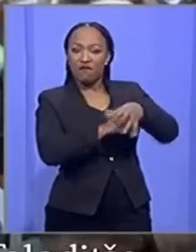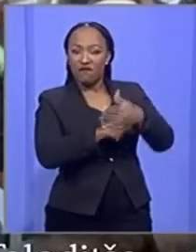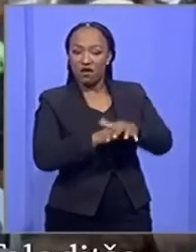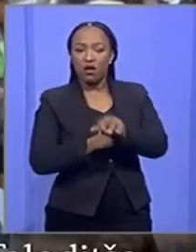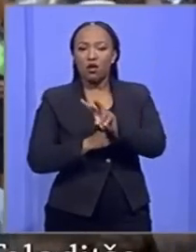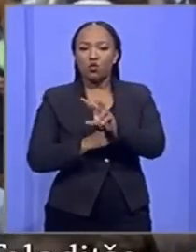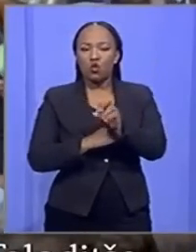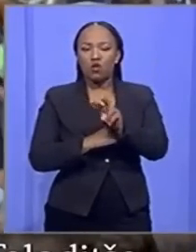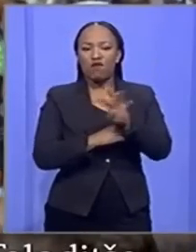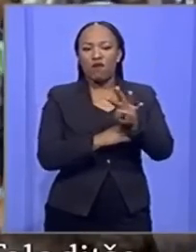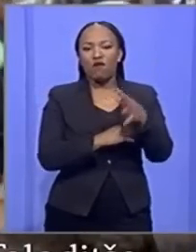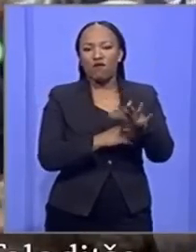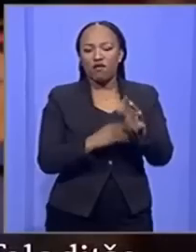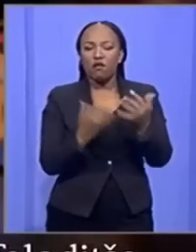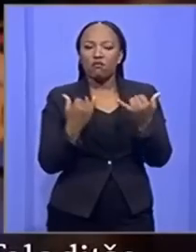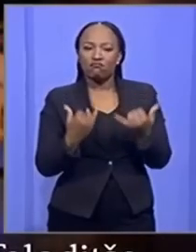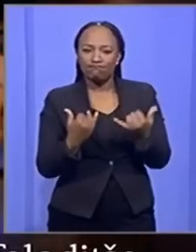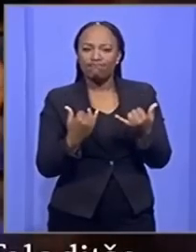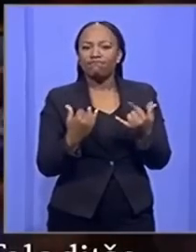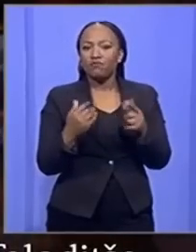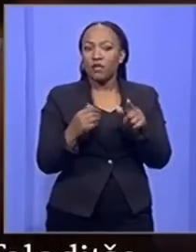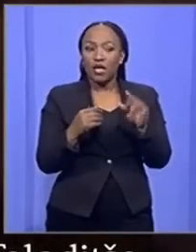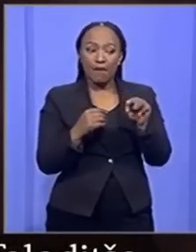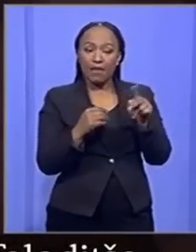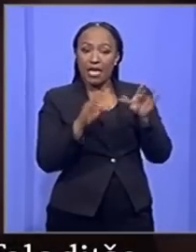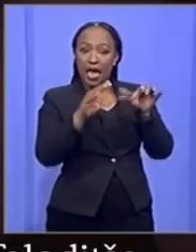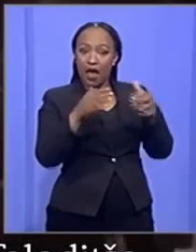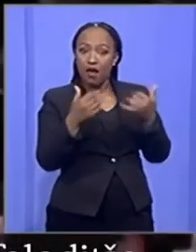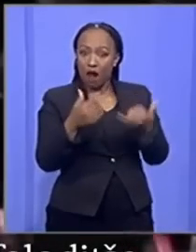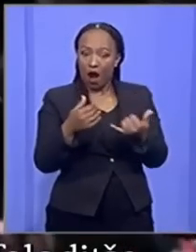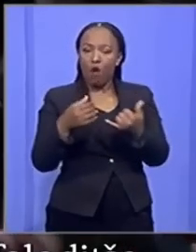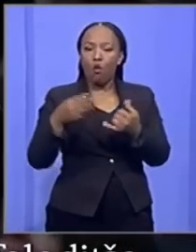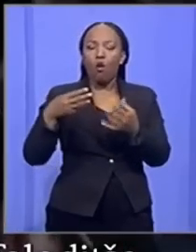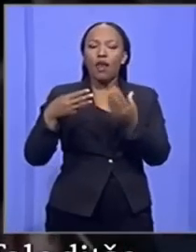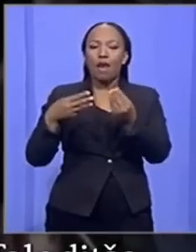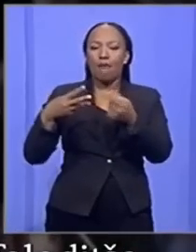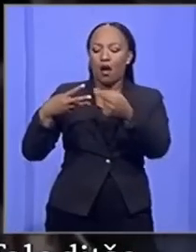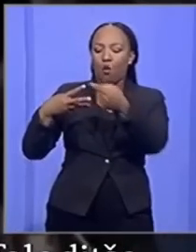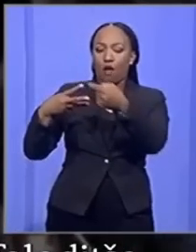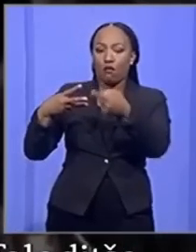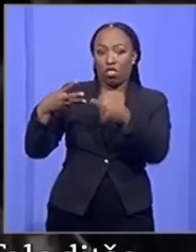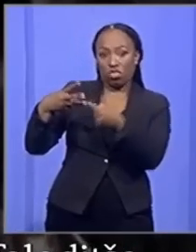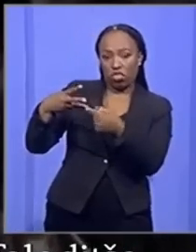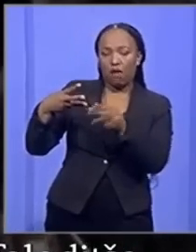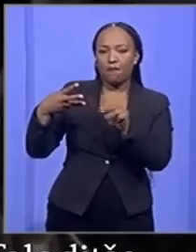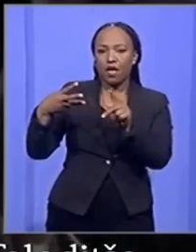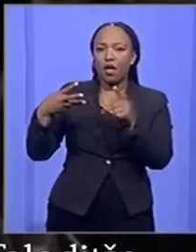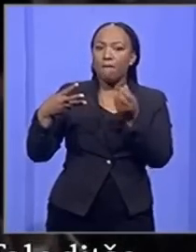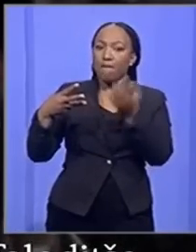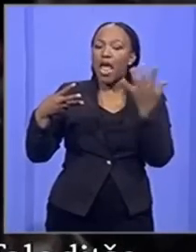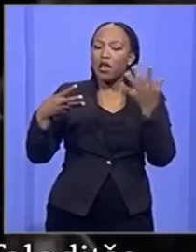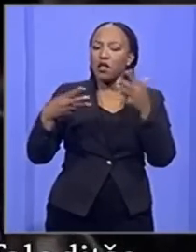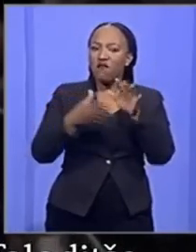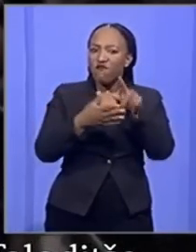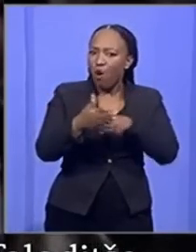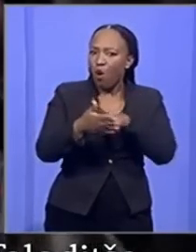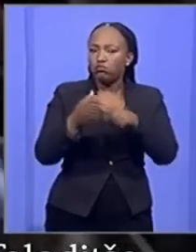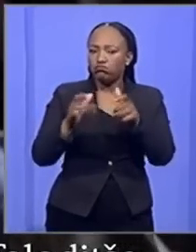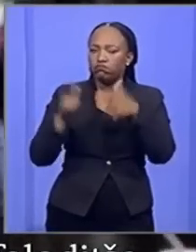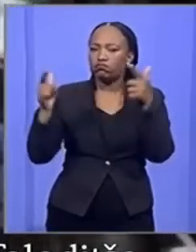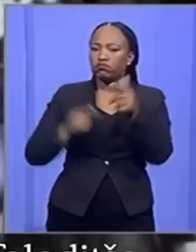2024 fao e theilego go ba mokgatlo wa boraro ka bogolo ka nageng. MK e thupile bontši bja dibouti ka KwaZulu-Natal gape